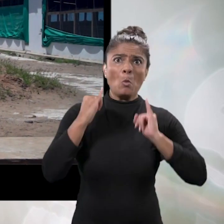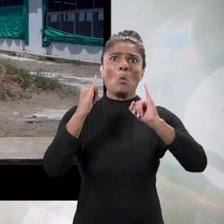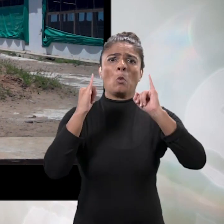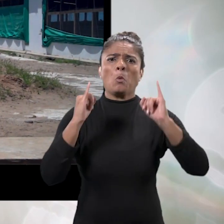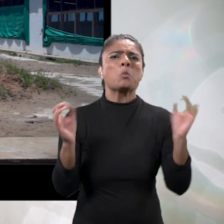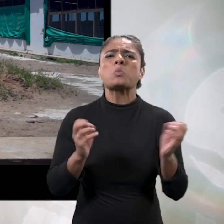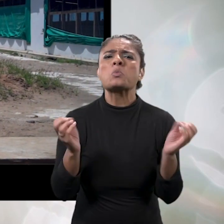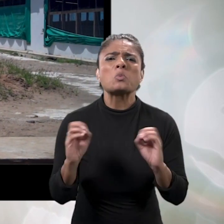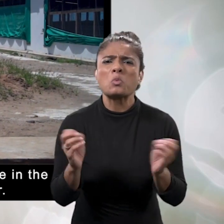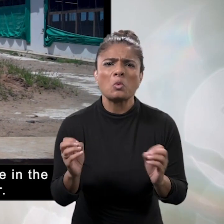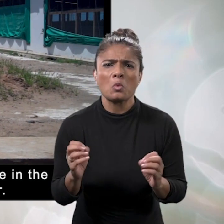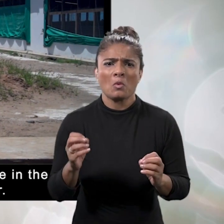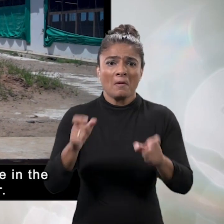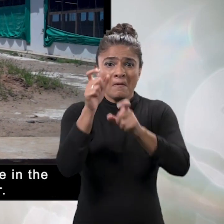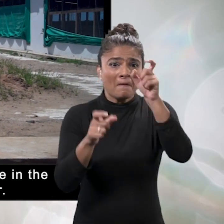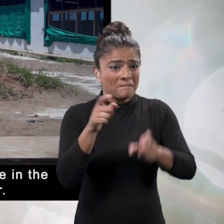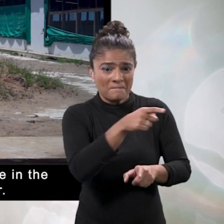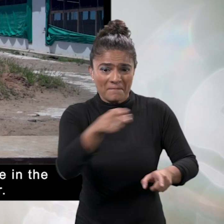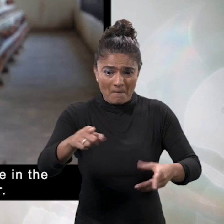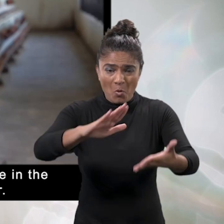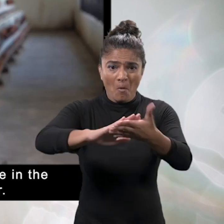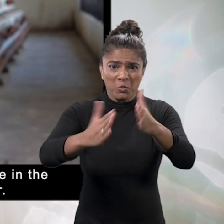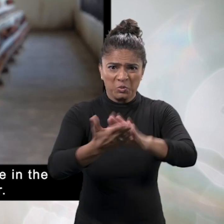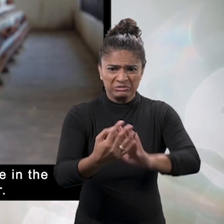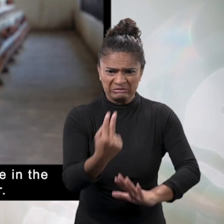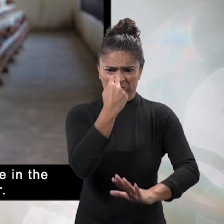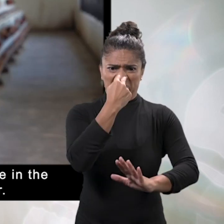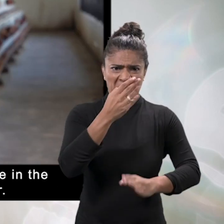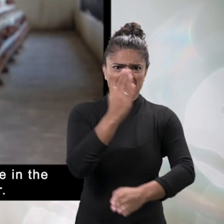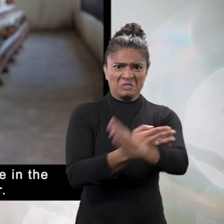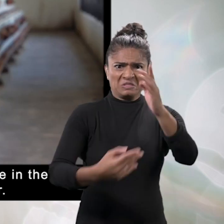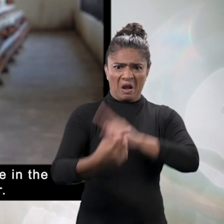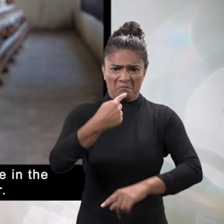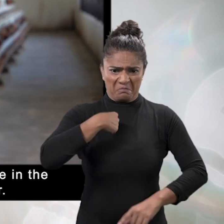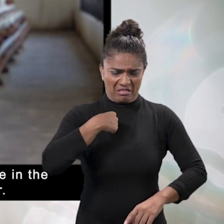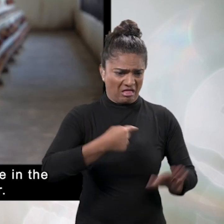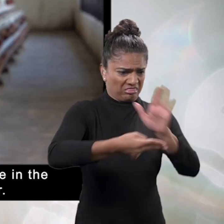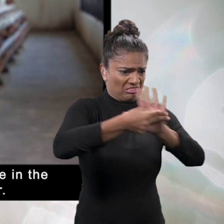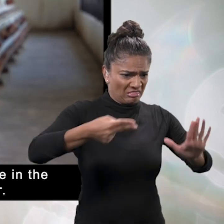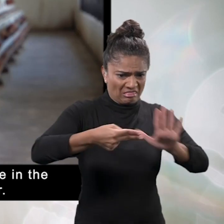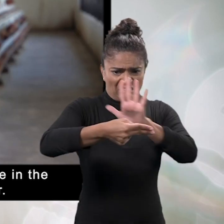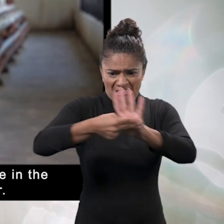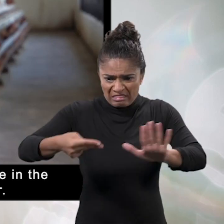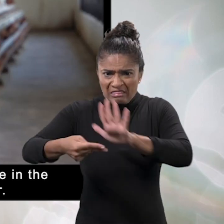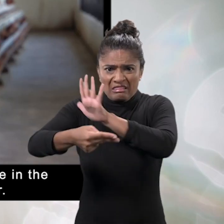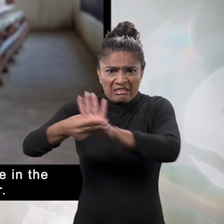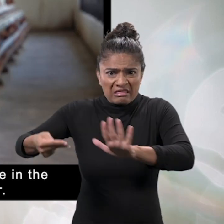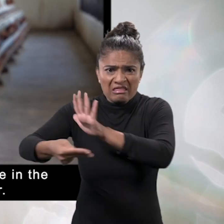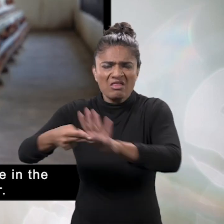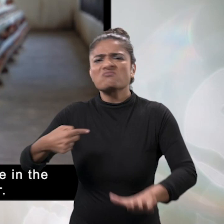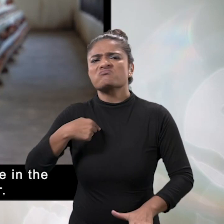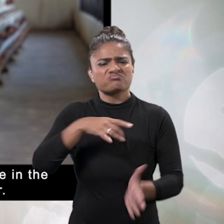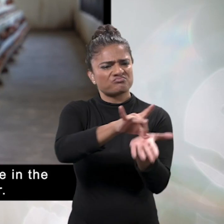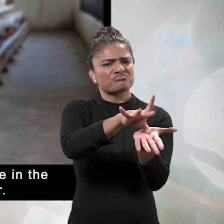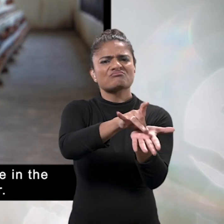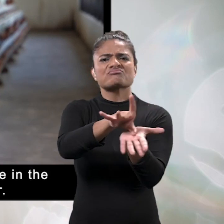into esi-effectayo kakhulu. So nanokuthi ke nasemphakathini kwakha istigma lesokuthi abantu bafila